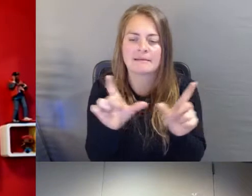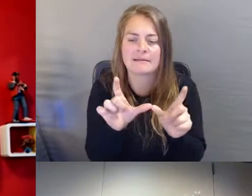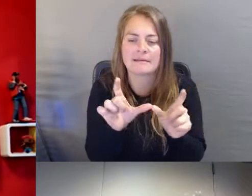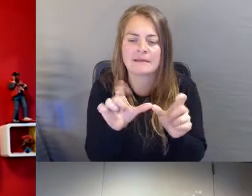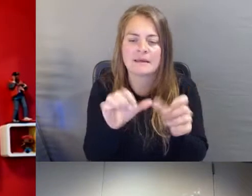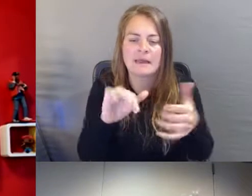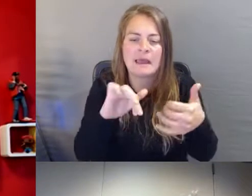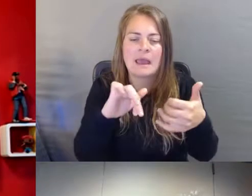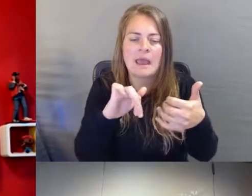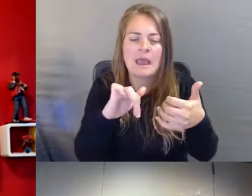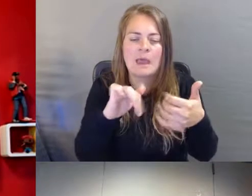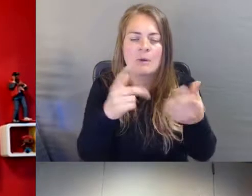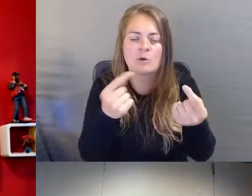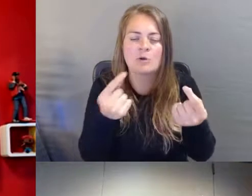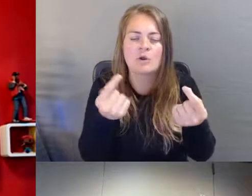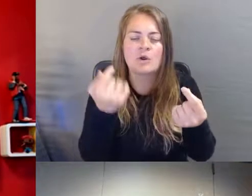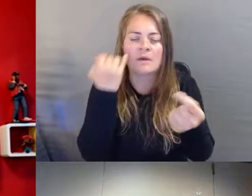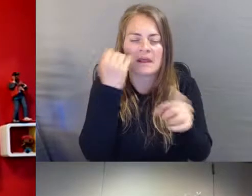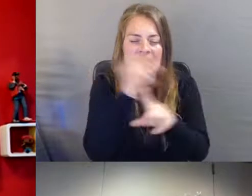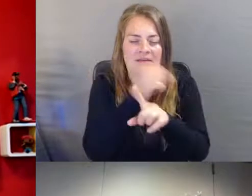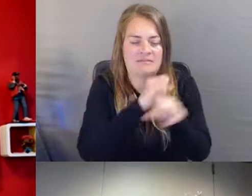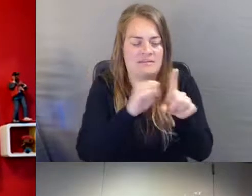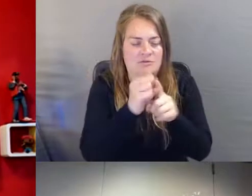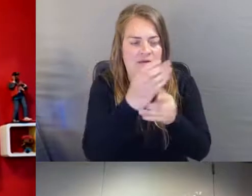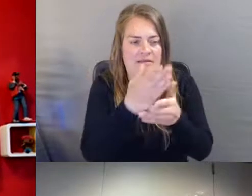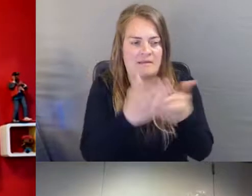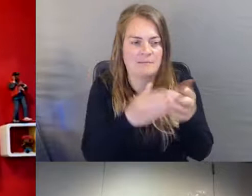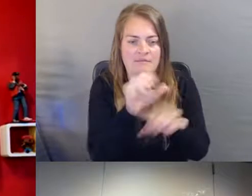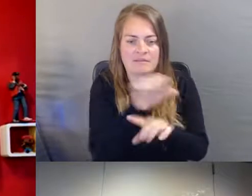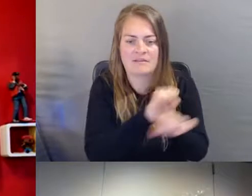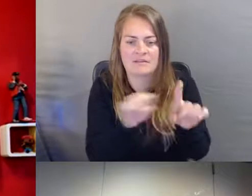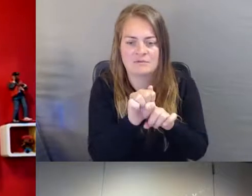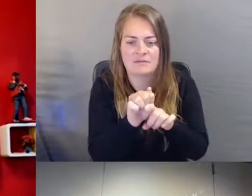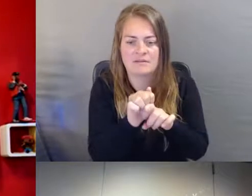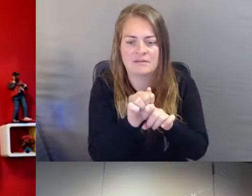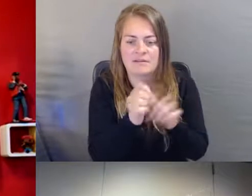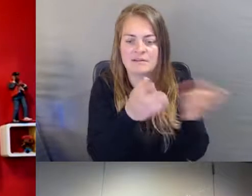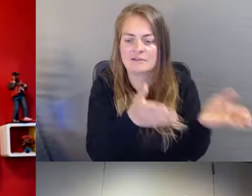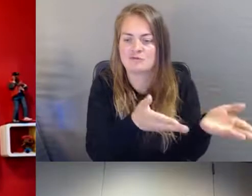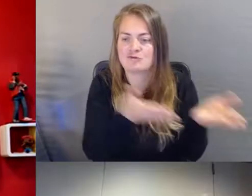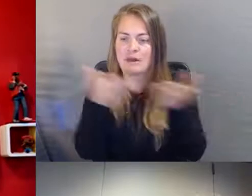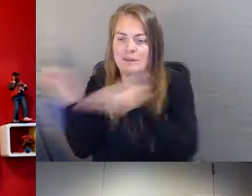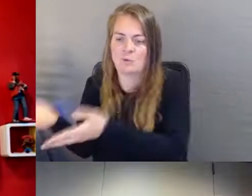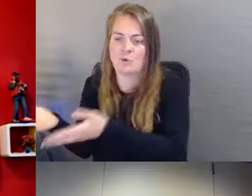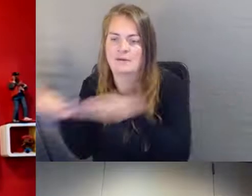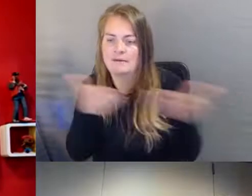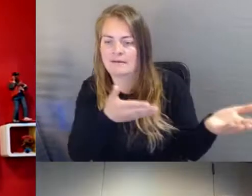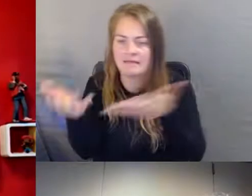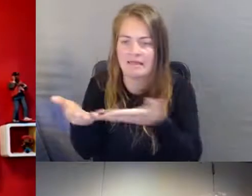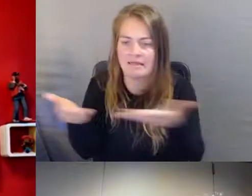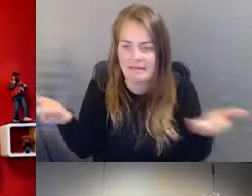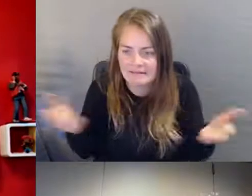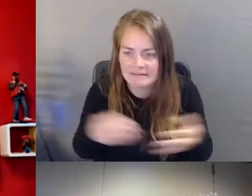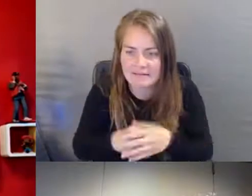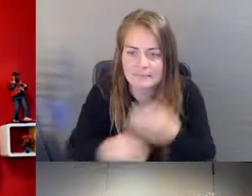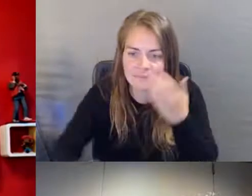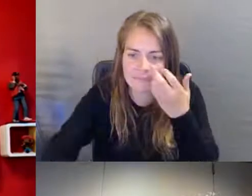a situation where part of the job is about transporting bulky items? That would be difficult on public